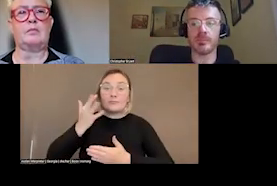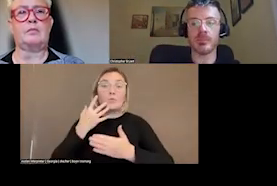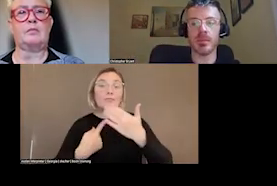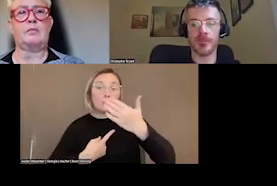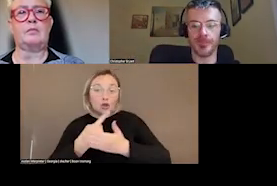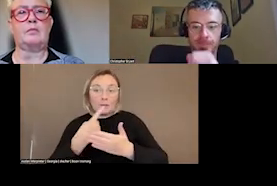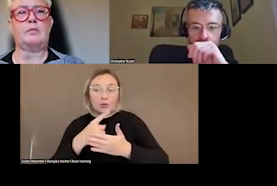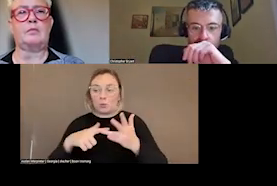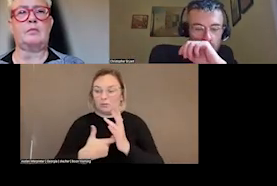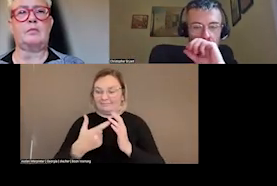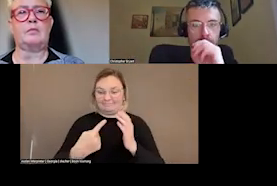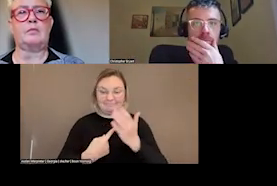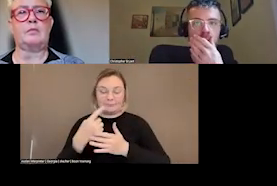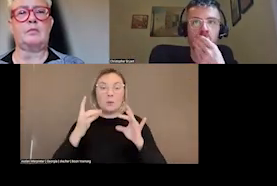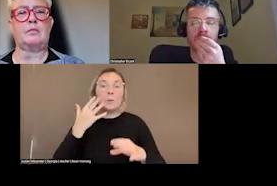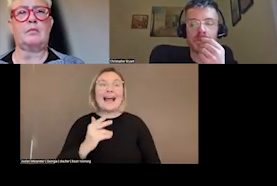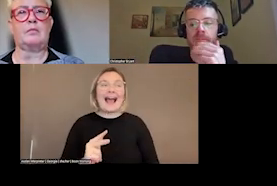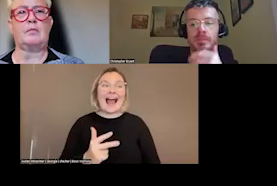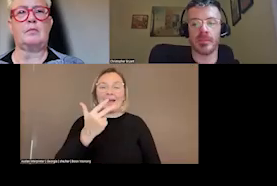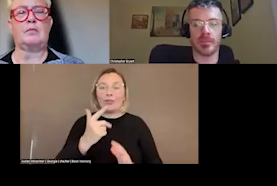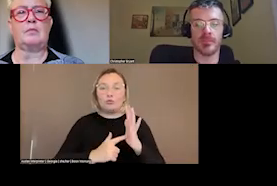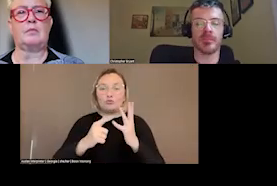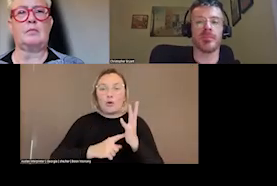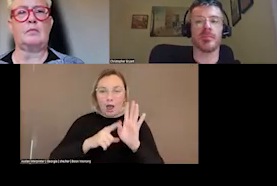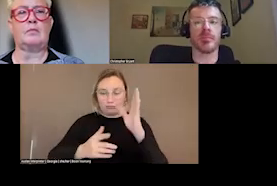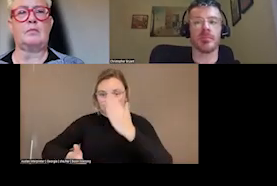or initiative is the 8th of July,